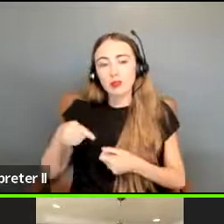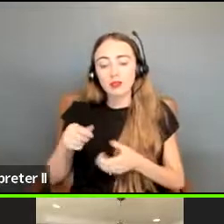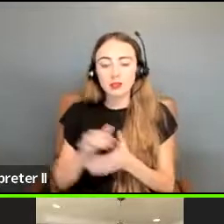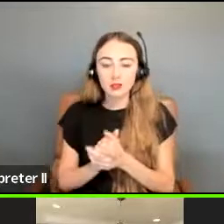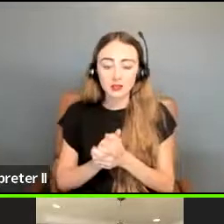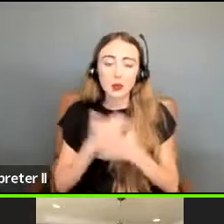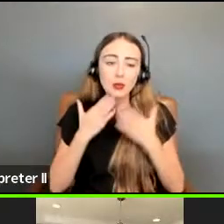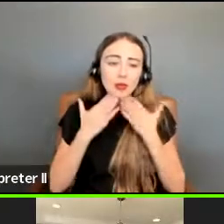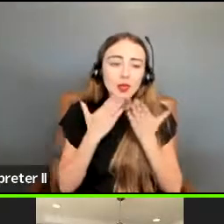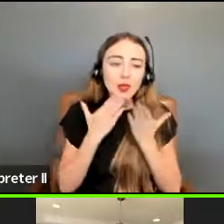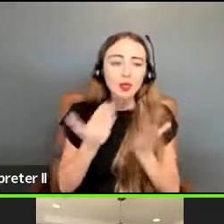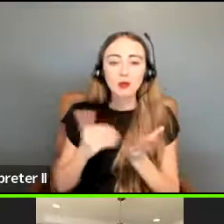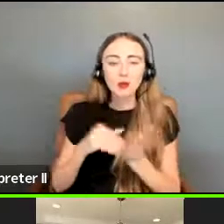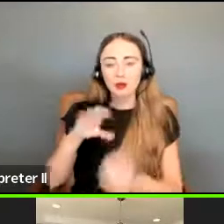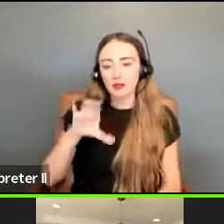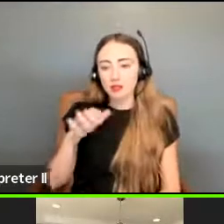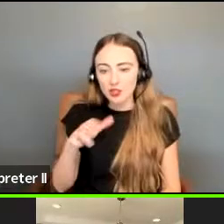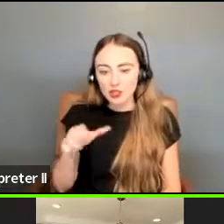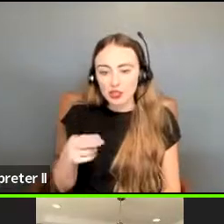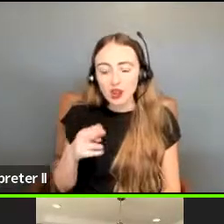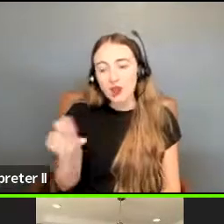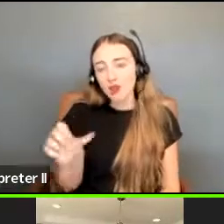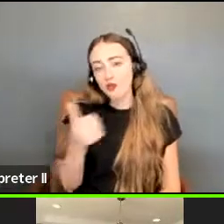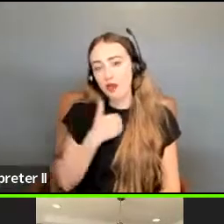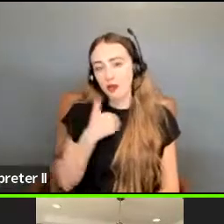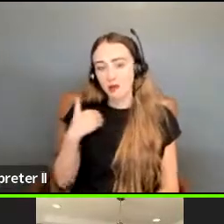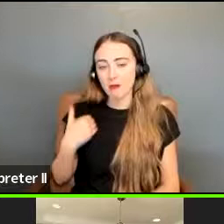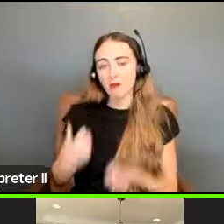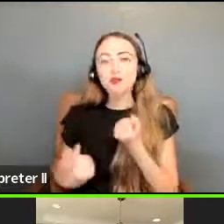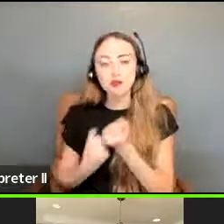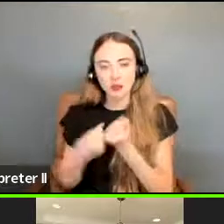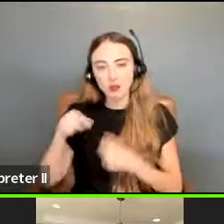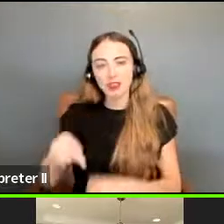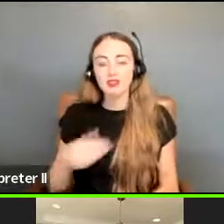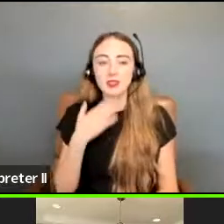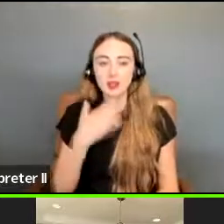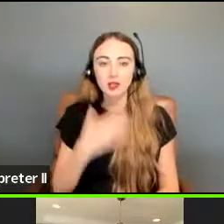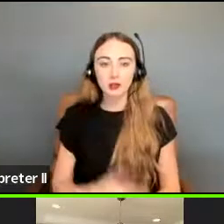again, Councilmember Che, and the other members who voted and support this legislation. Thank you.